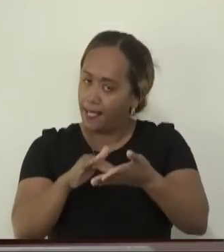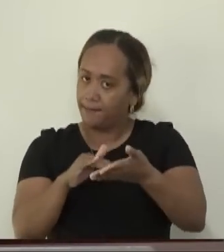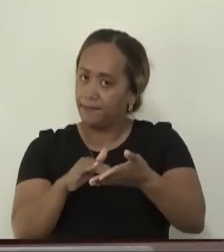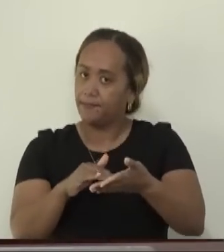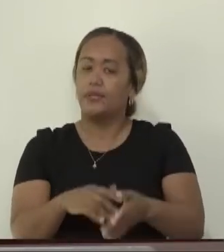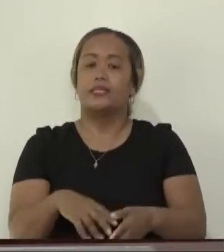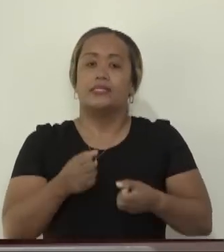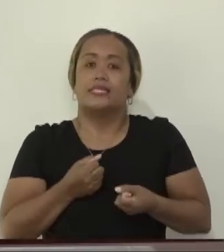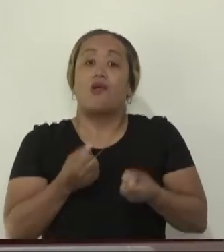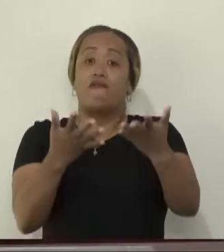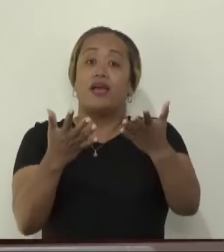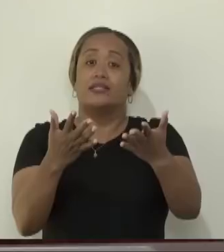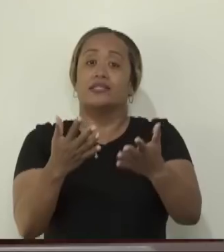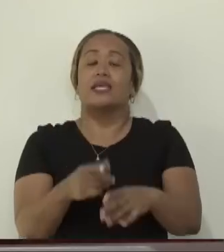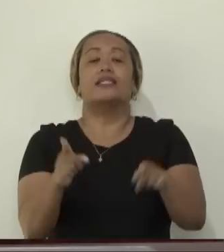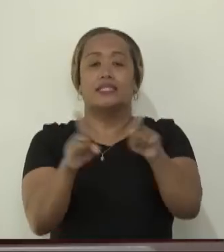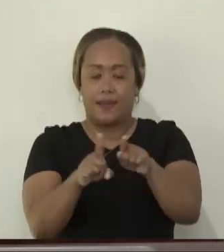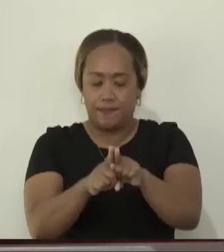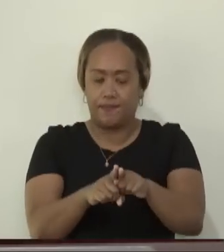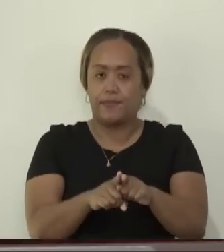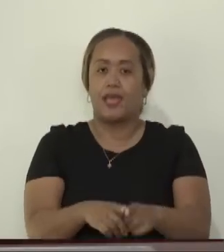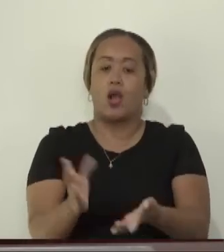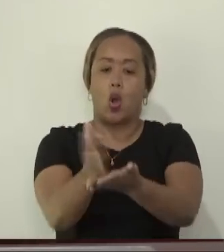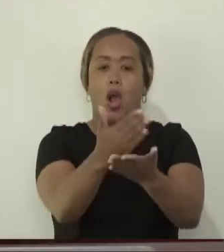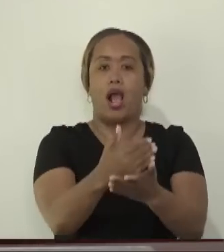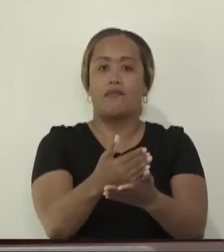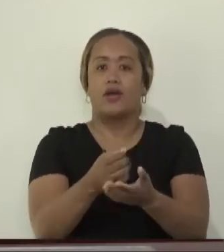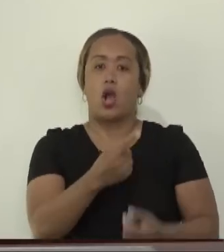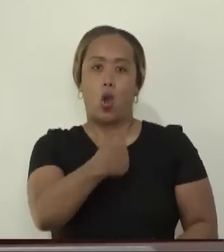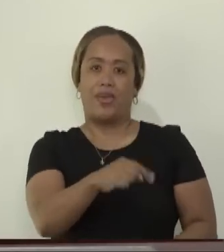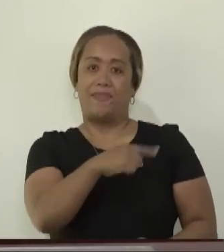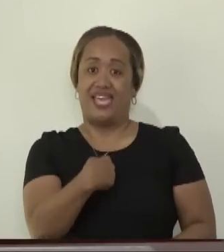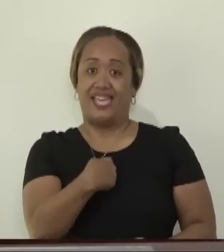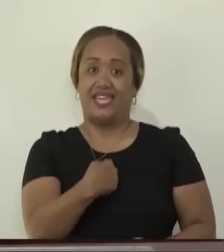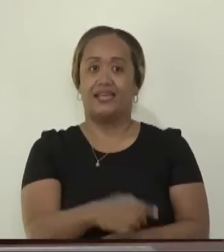some sacrifices and our collective commitment. The Budget